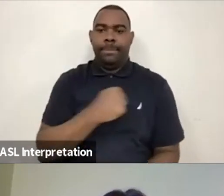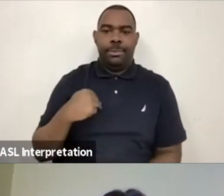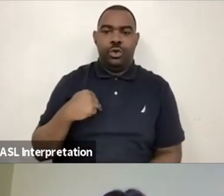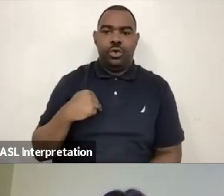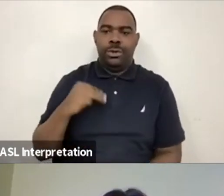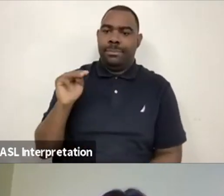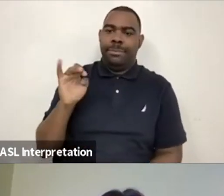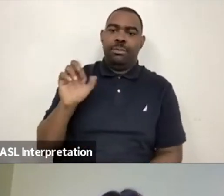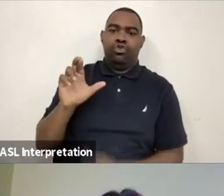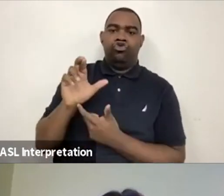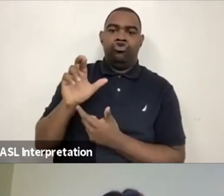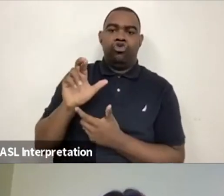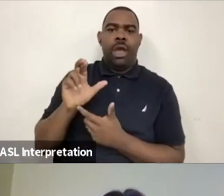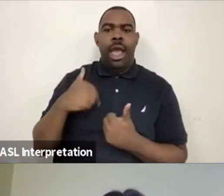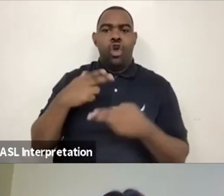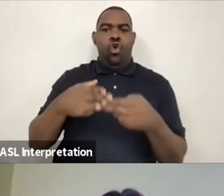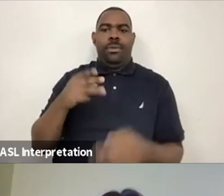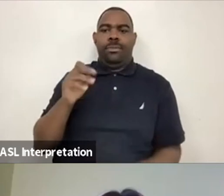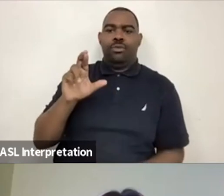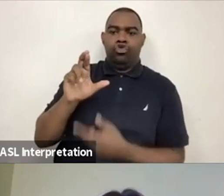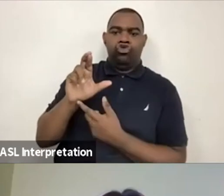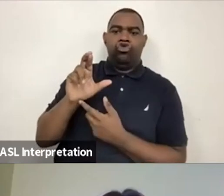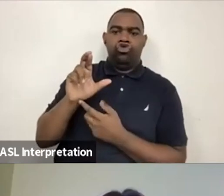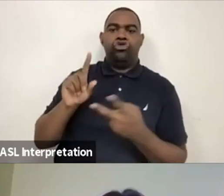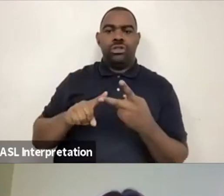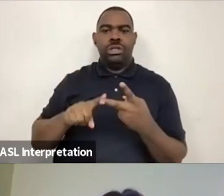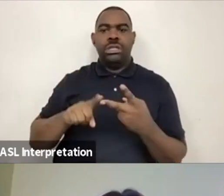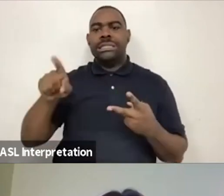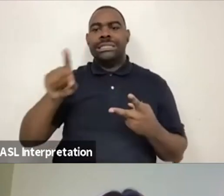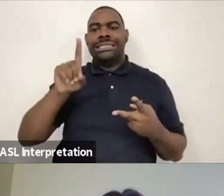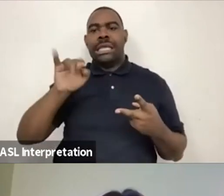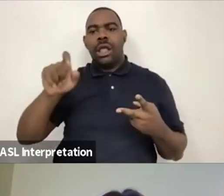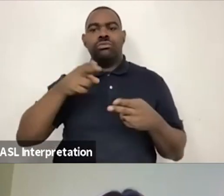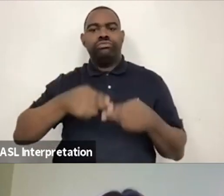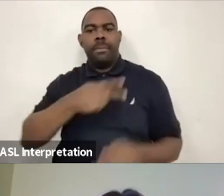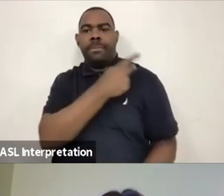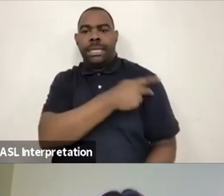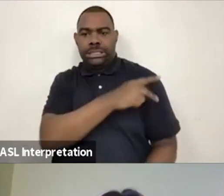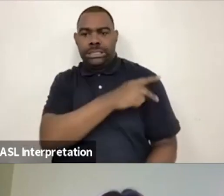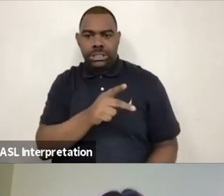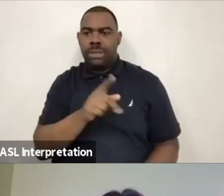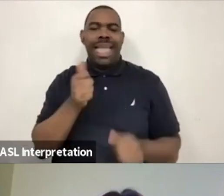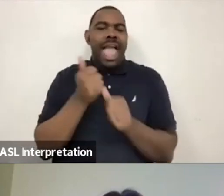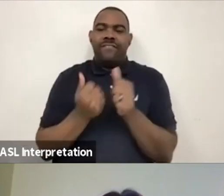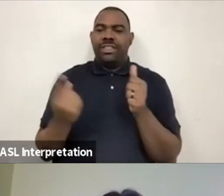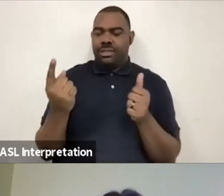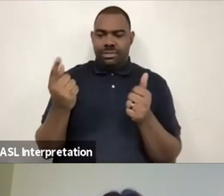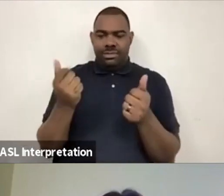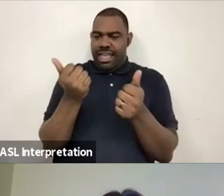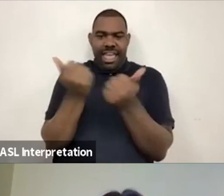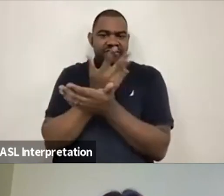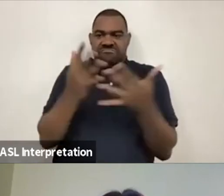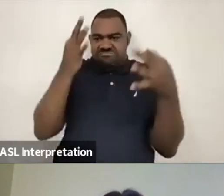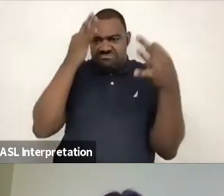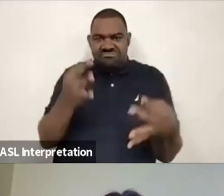our people as members, and for Danielle, patients. Every single thing centers around that. Every decision, every bit